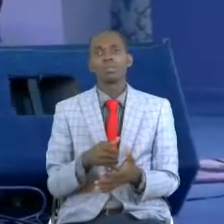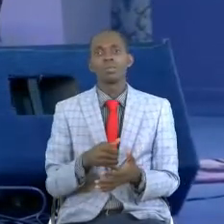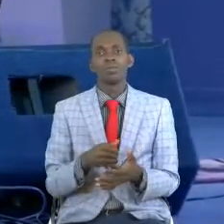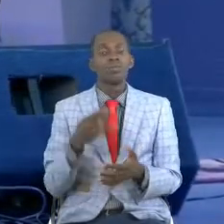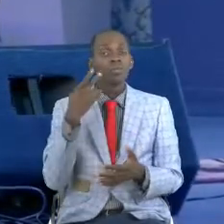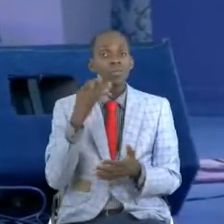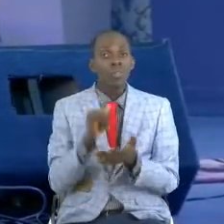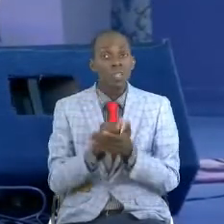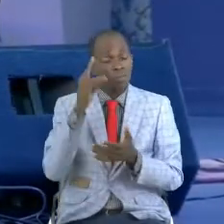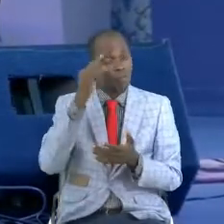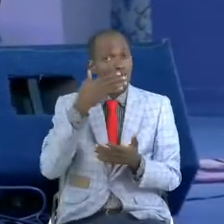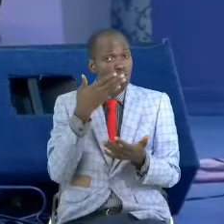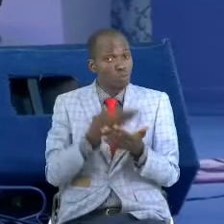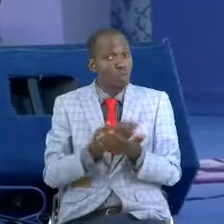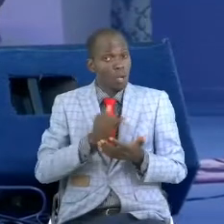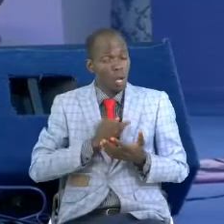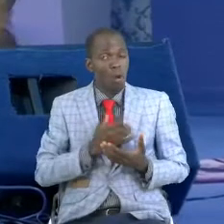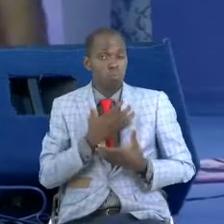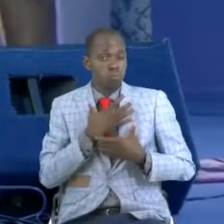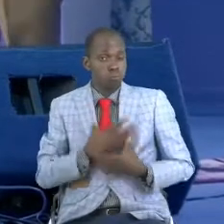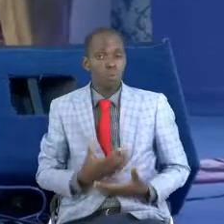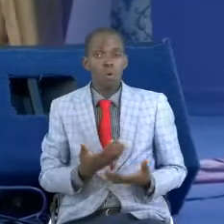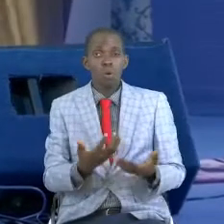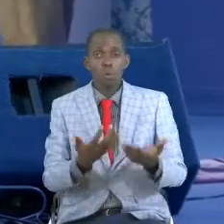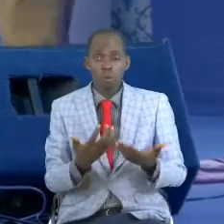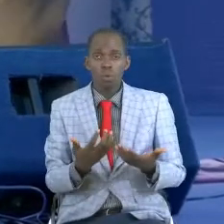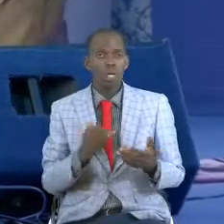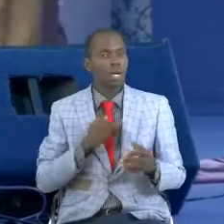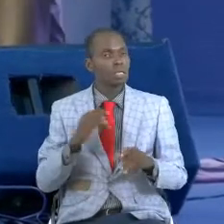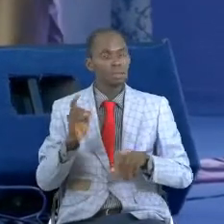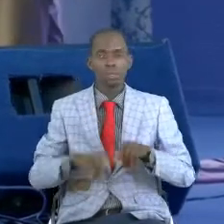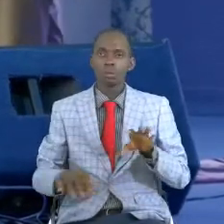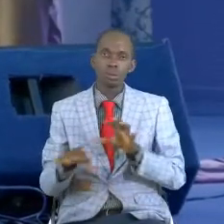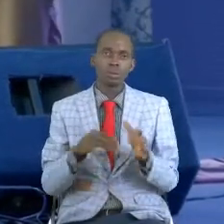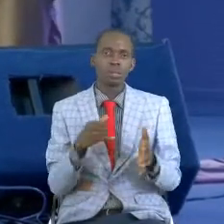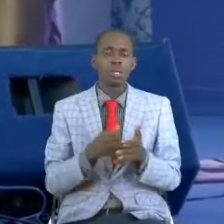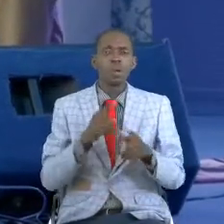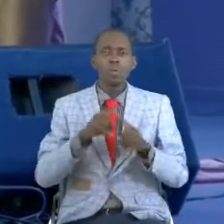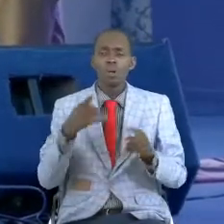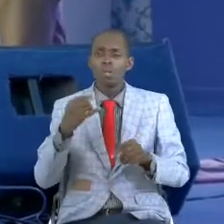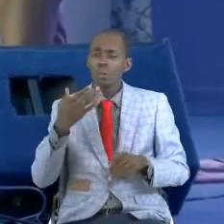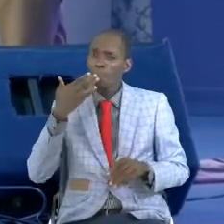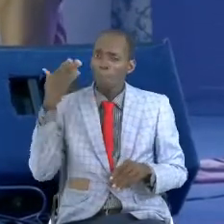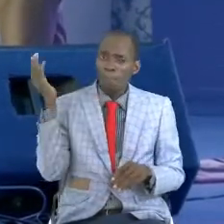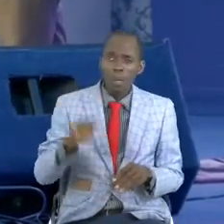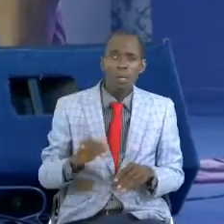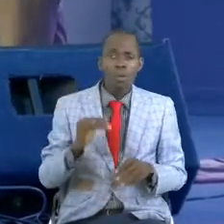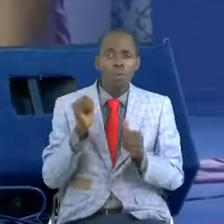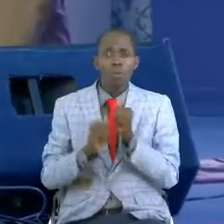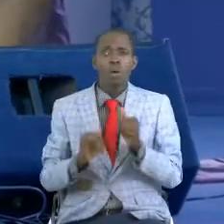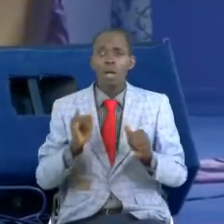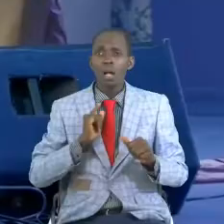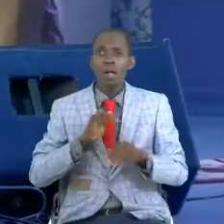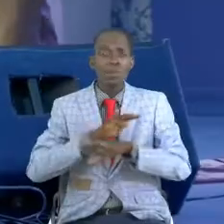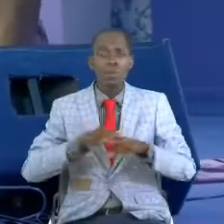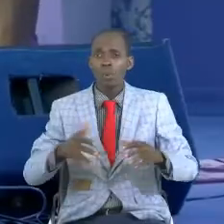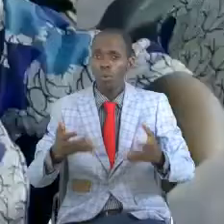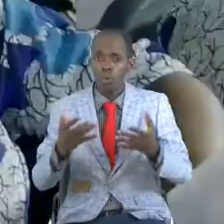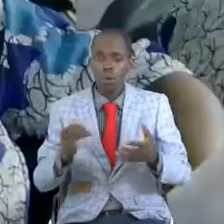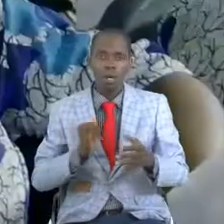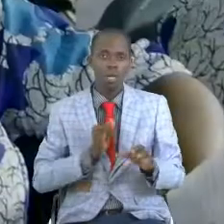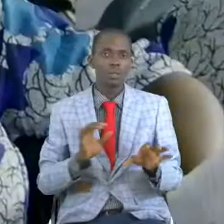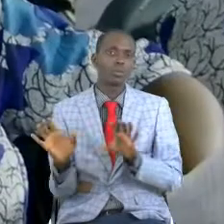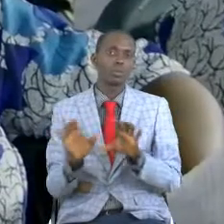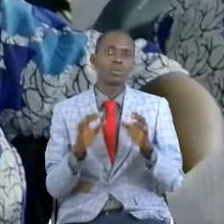good that I would, I do not. But the evil which I would not, that I do. Verse 20,